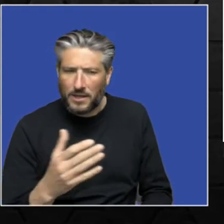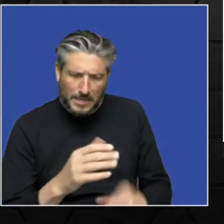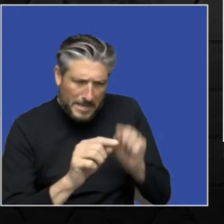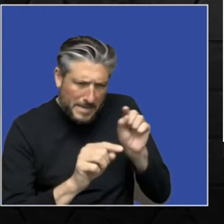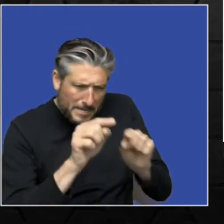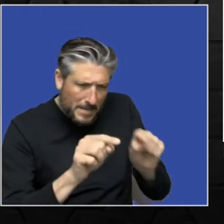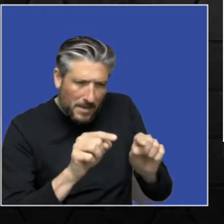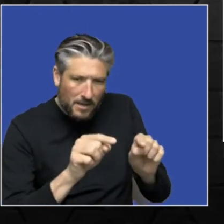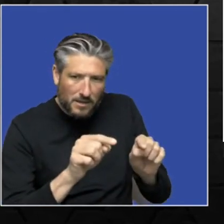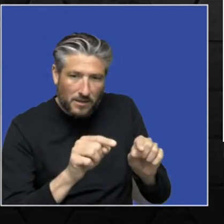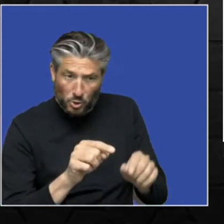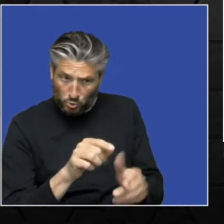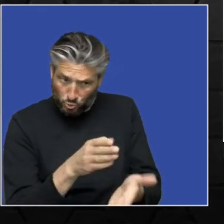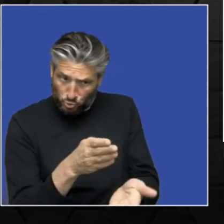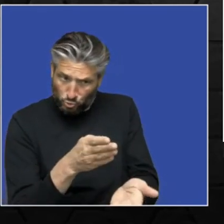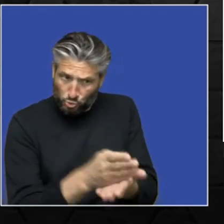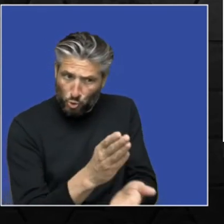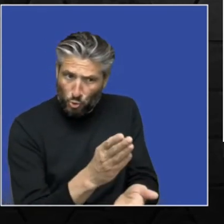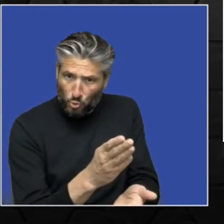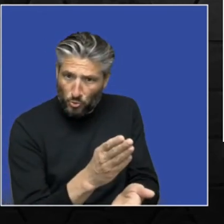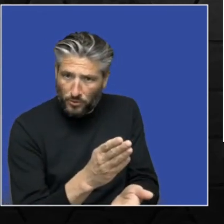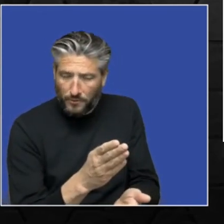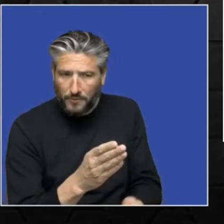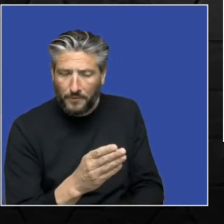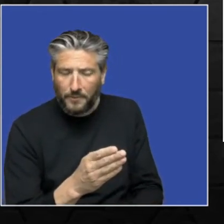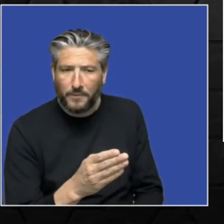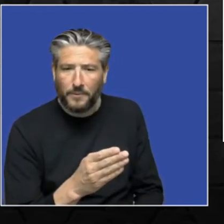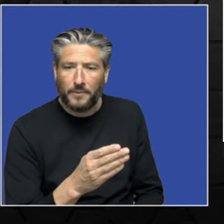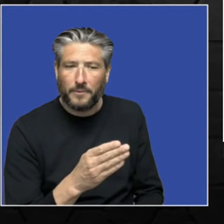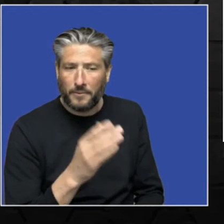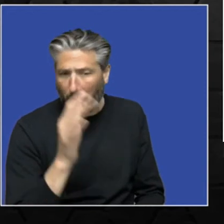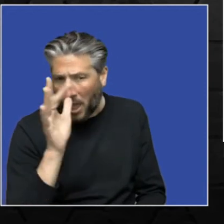fake. We are basically using GANs. So whenever